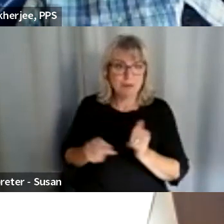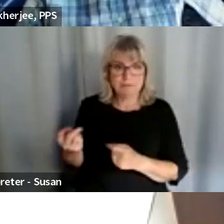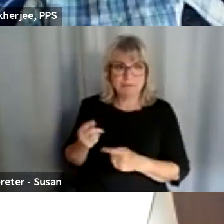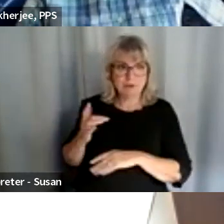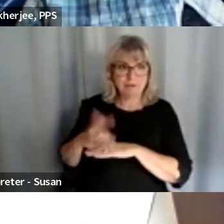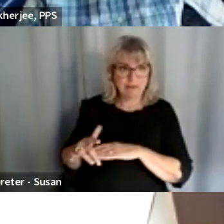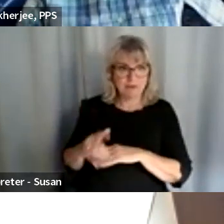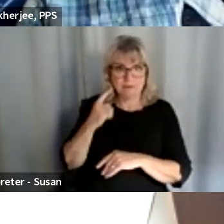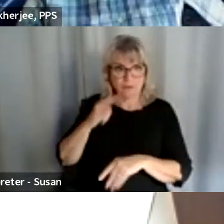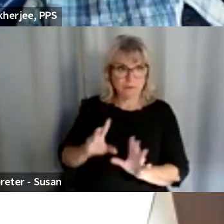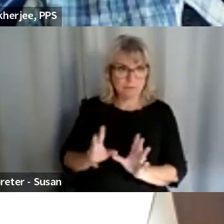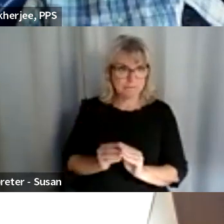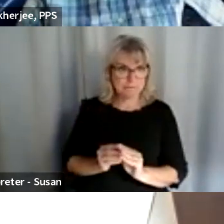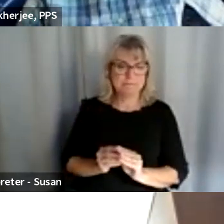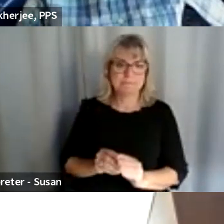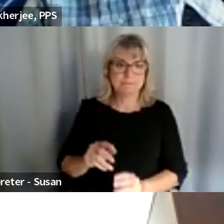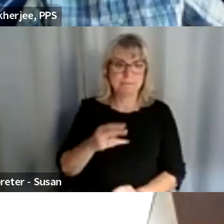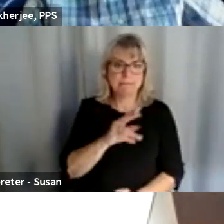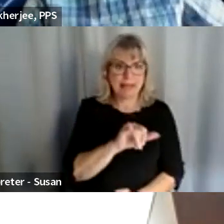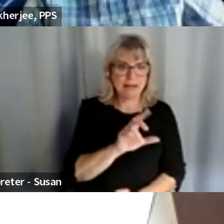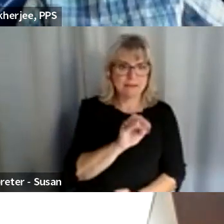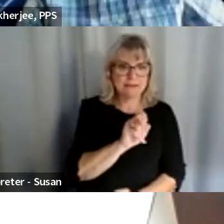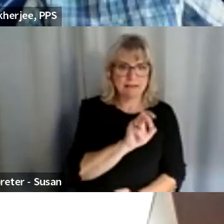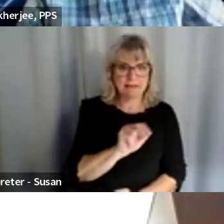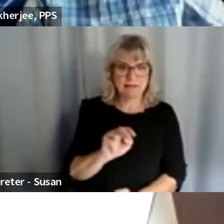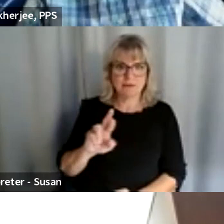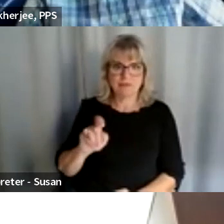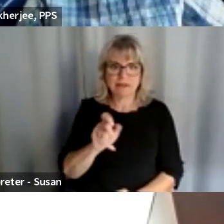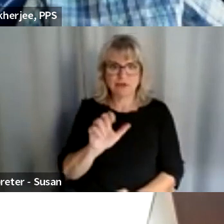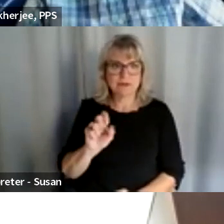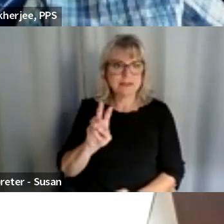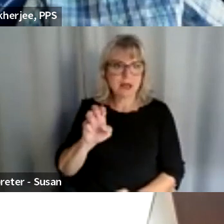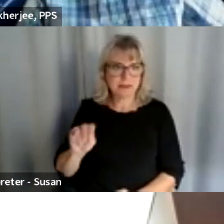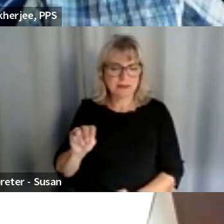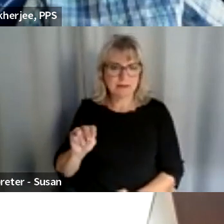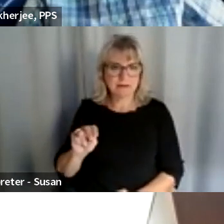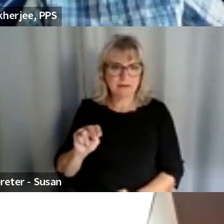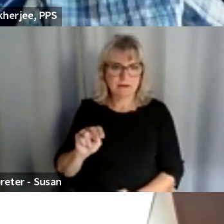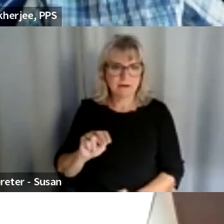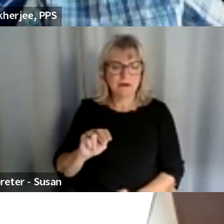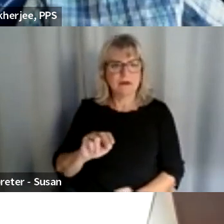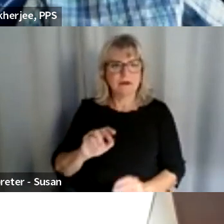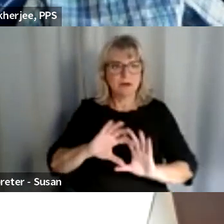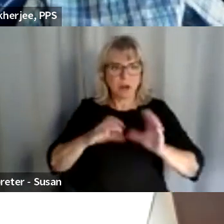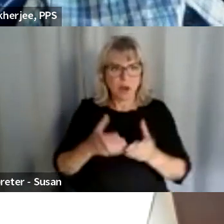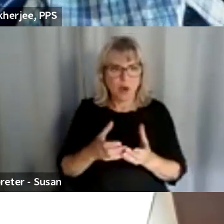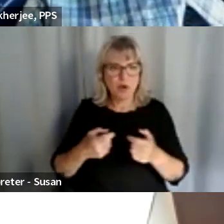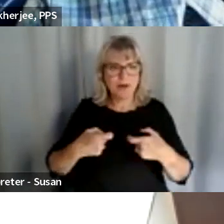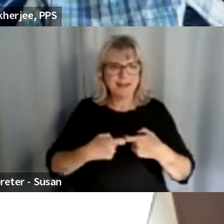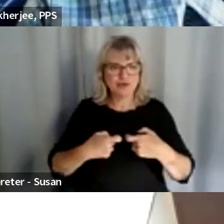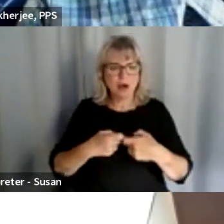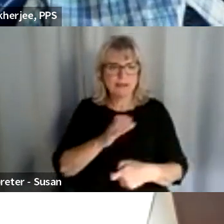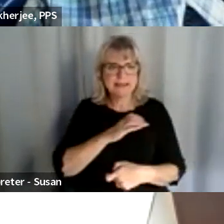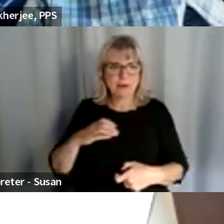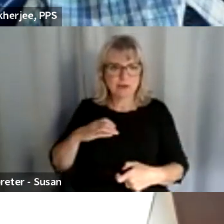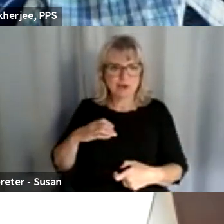available. Patty Dillon, Rachel Simon, Global Electronics Council. I'll give you guys the